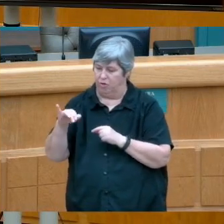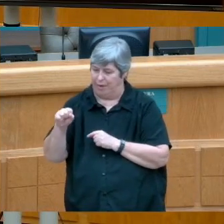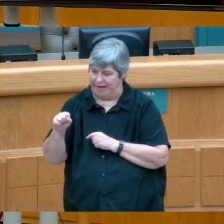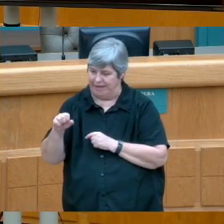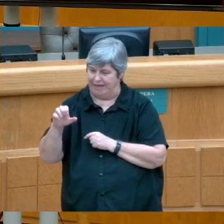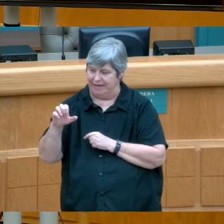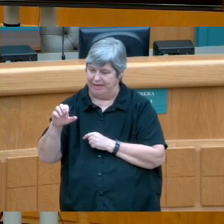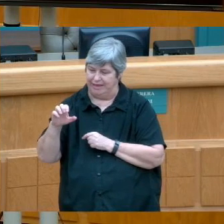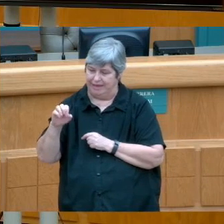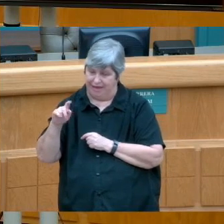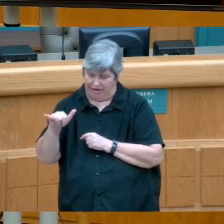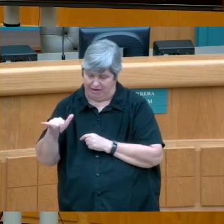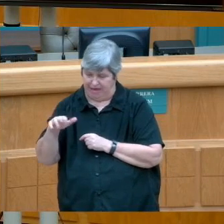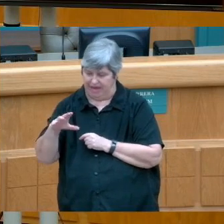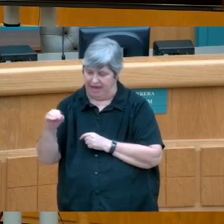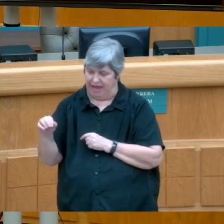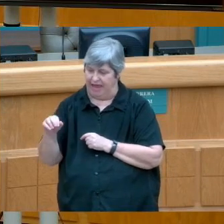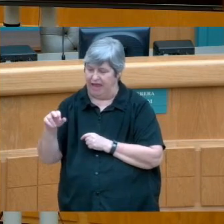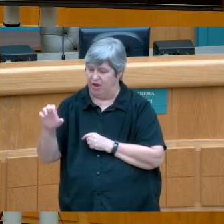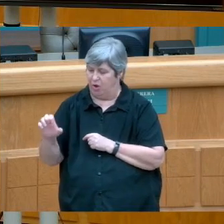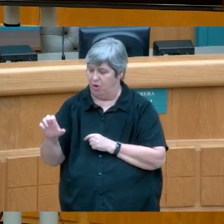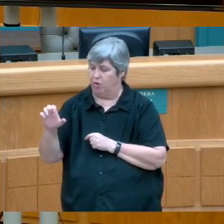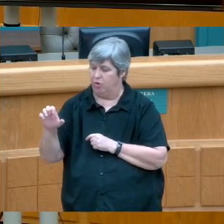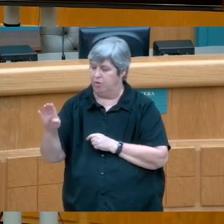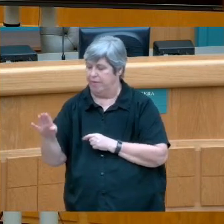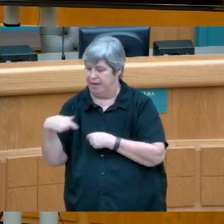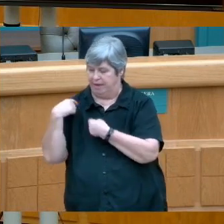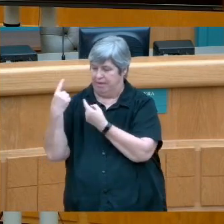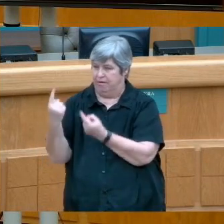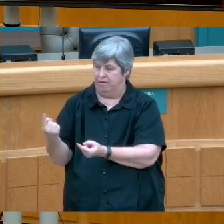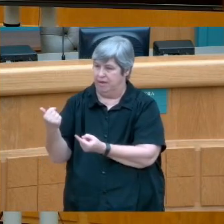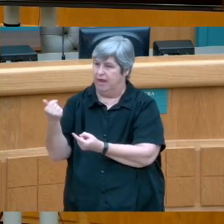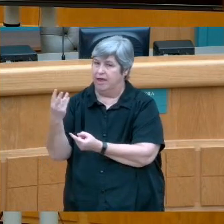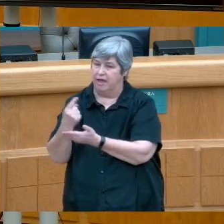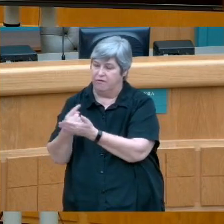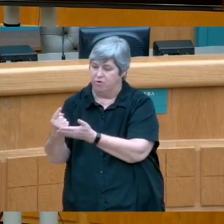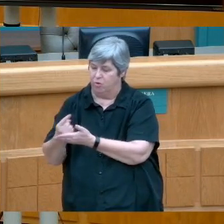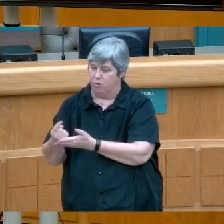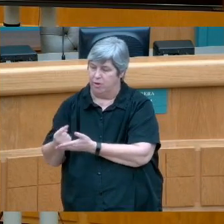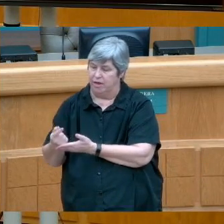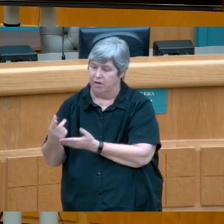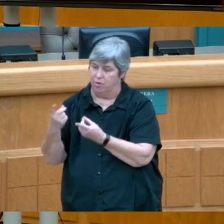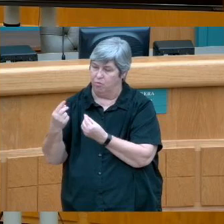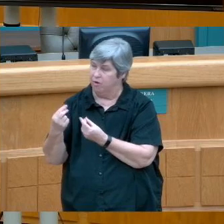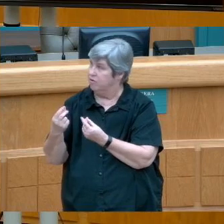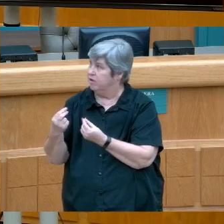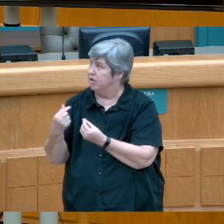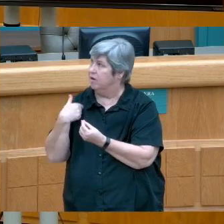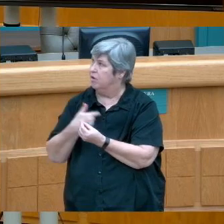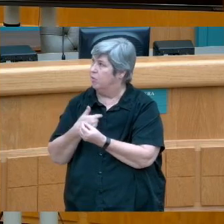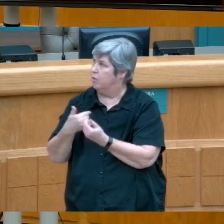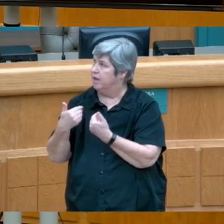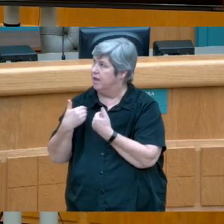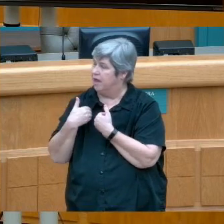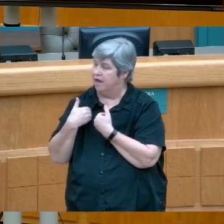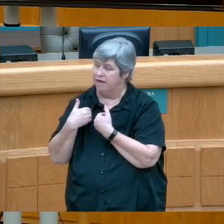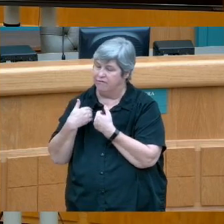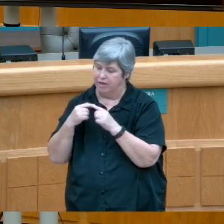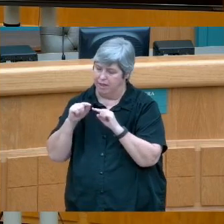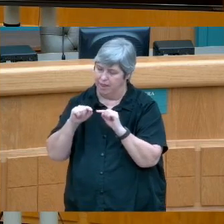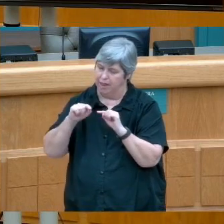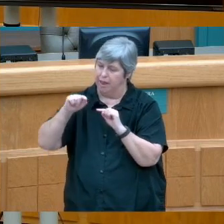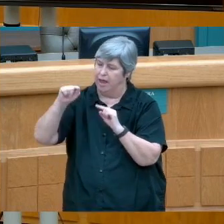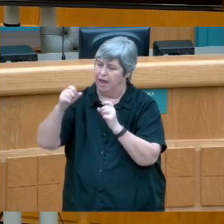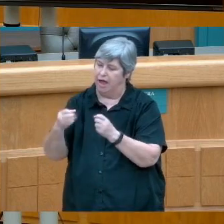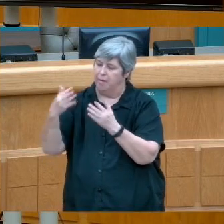the Coastal Bend for the past several weeks, what we've done here is plotted the number